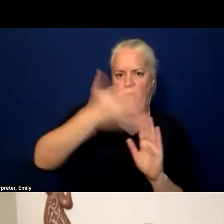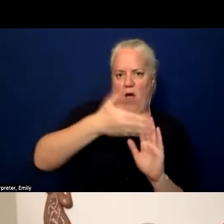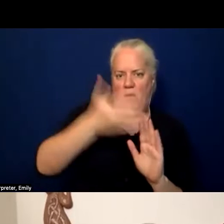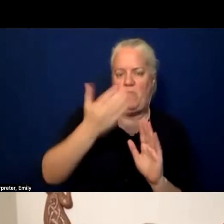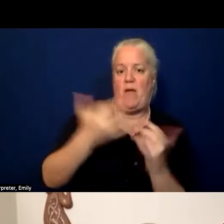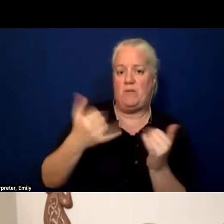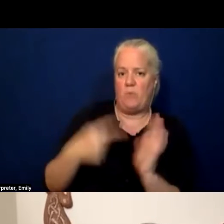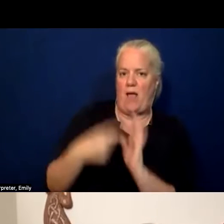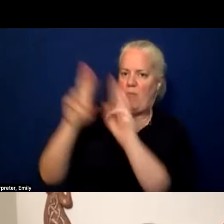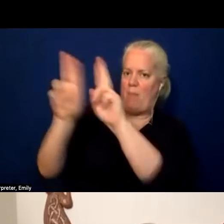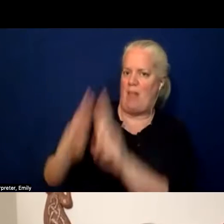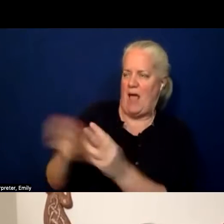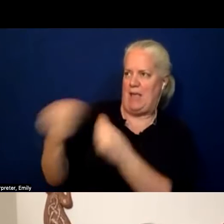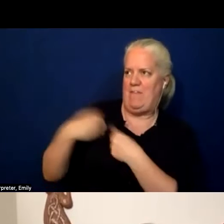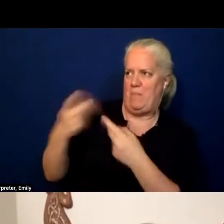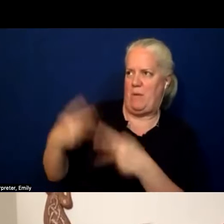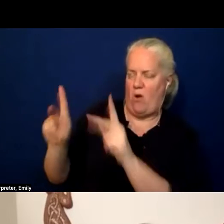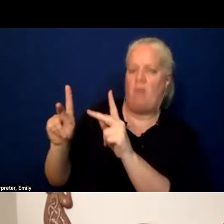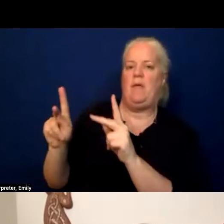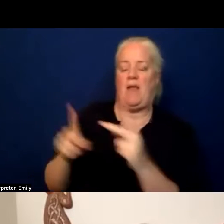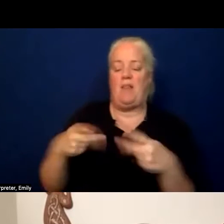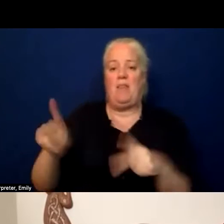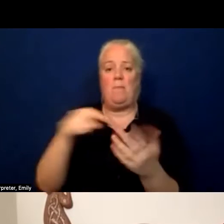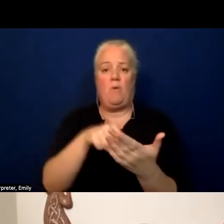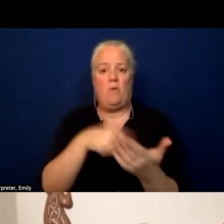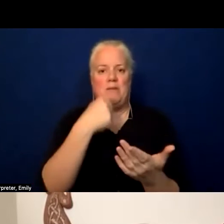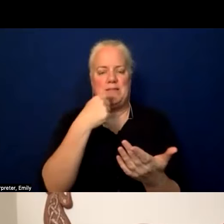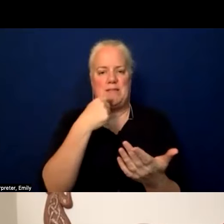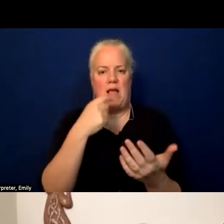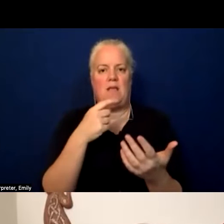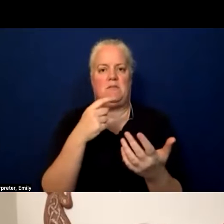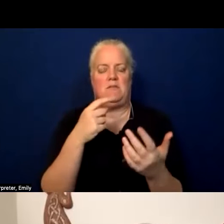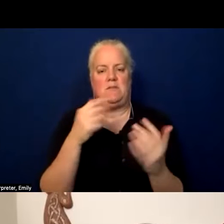permits specify levels of pollution that